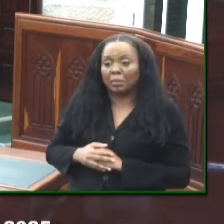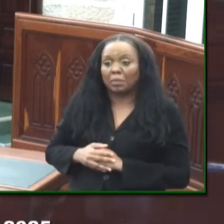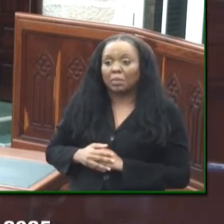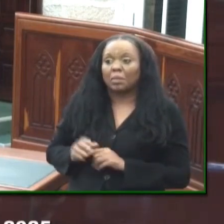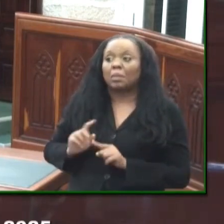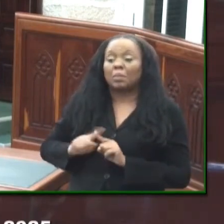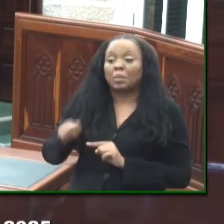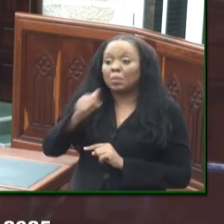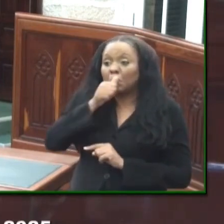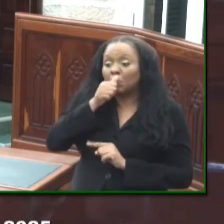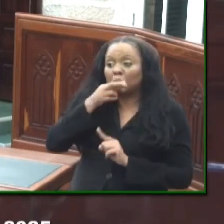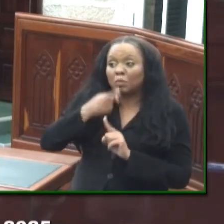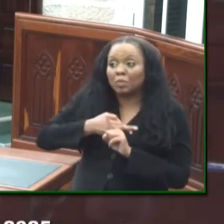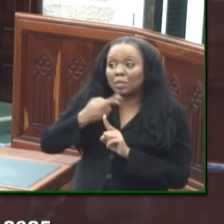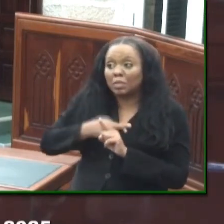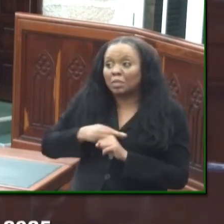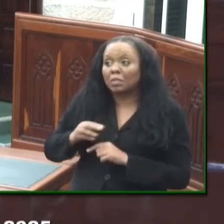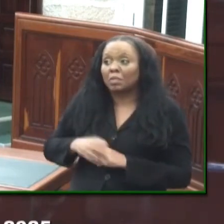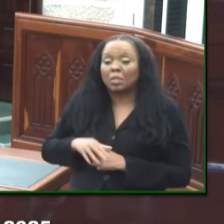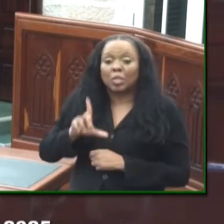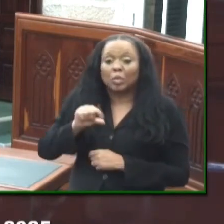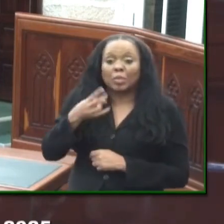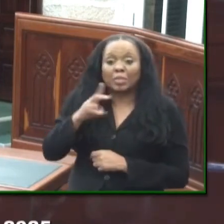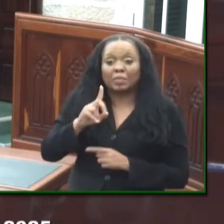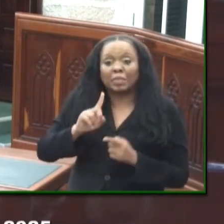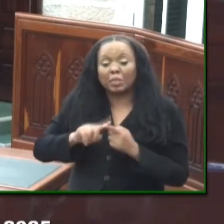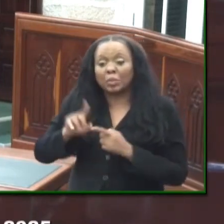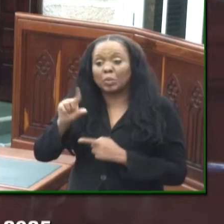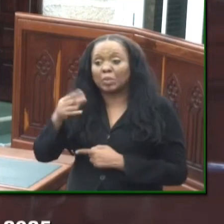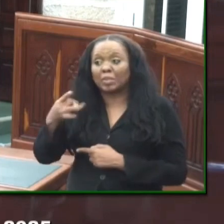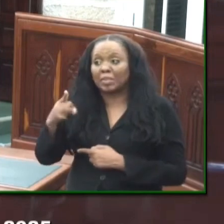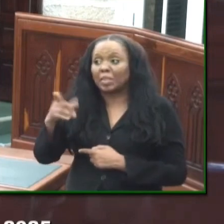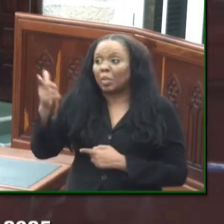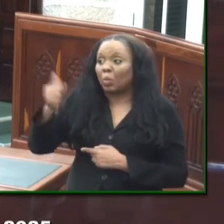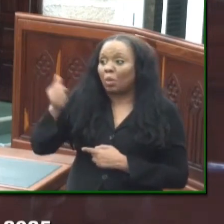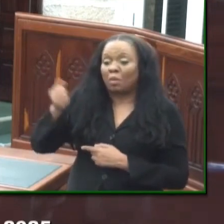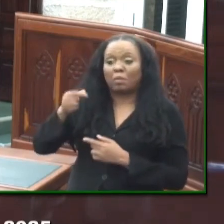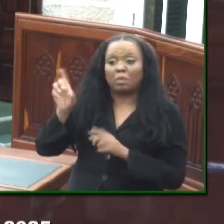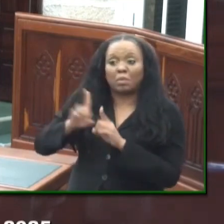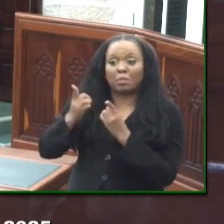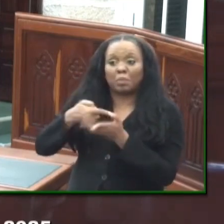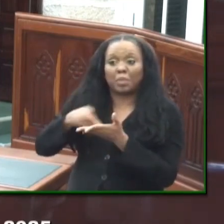rents, between 2017 to 2018, the welfare department paid